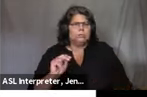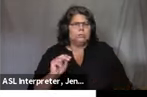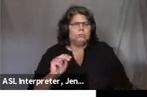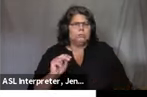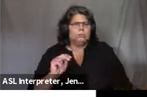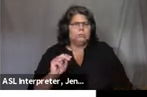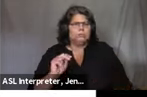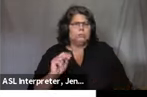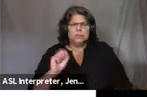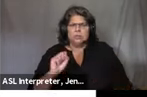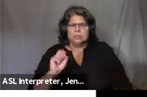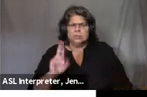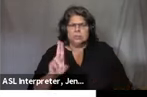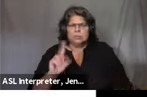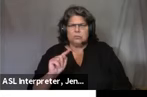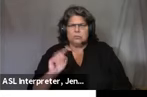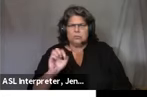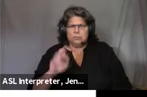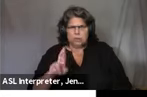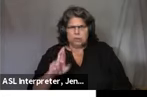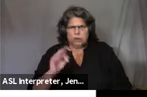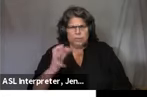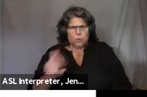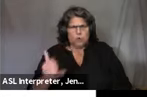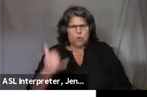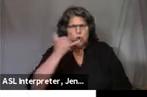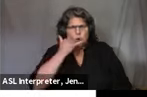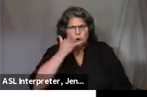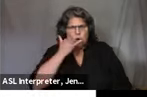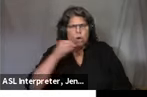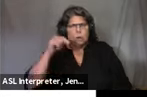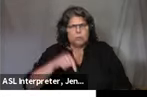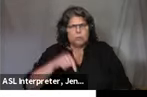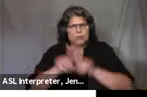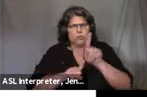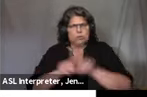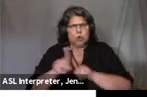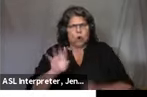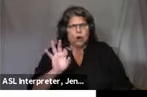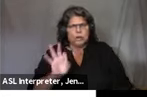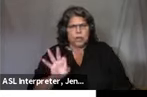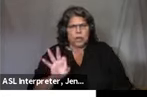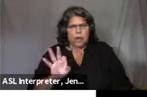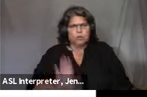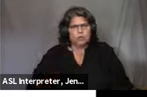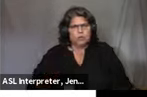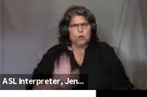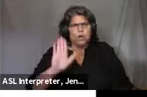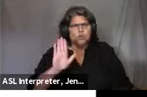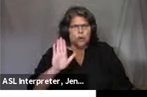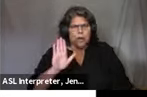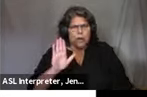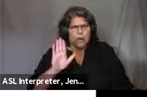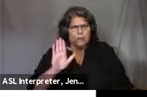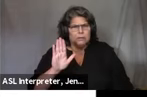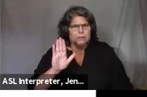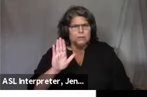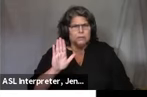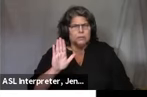John Sutter. If you're calling in, you can press *9 to raise your hand. We